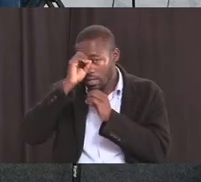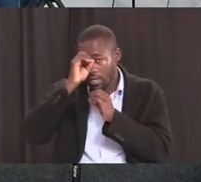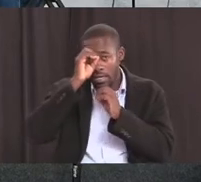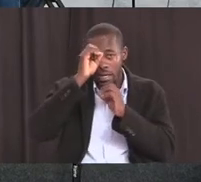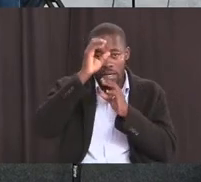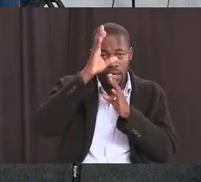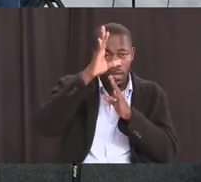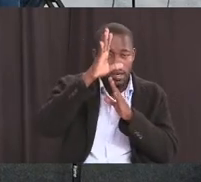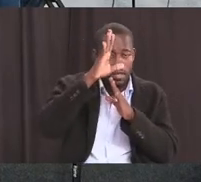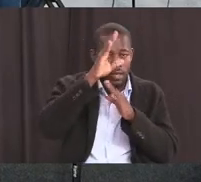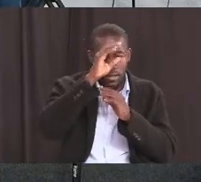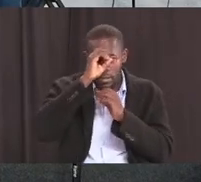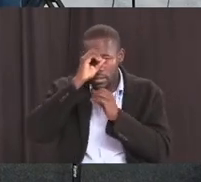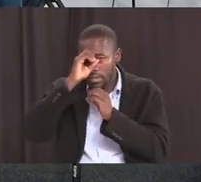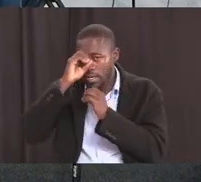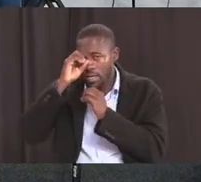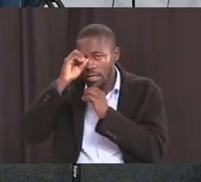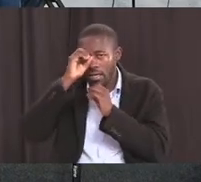Hosanna,